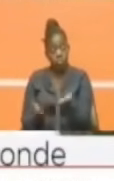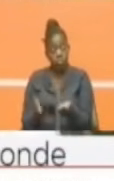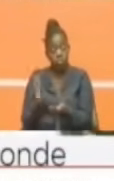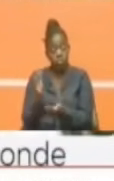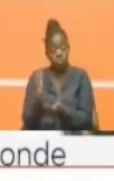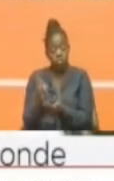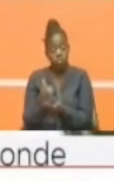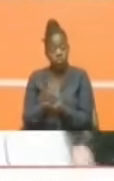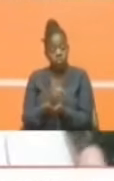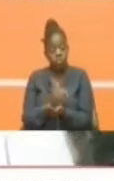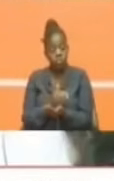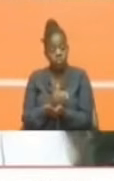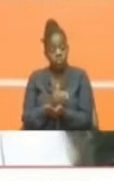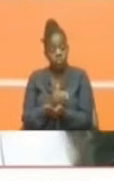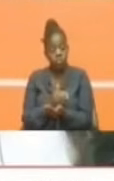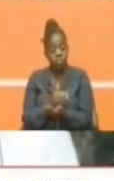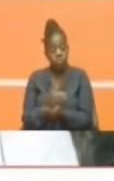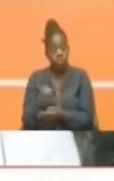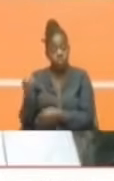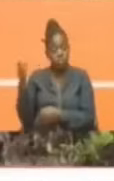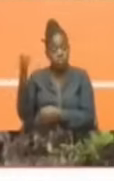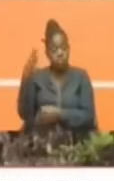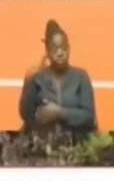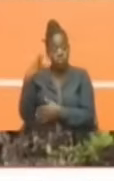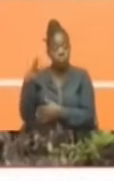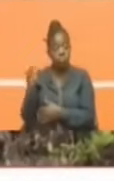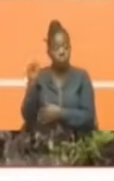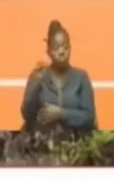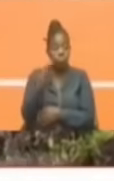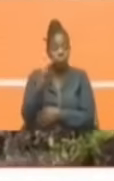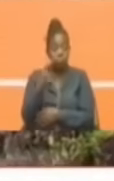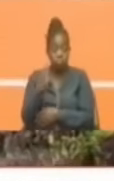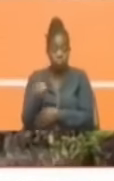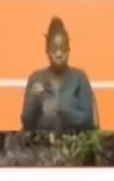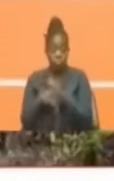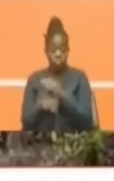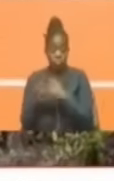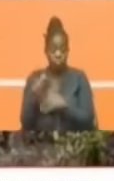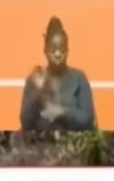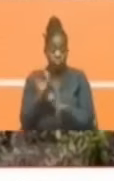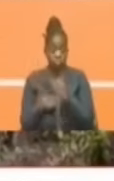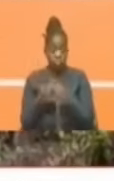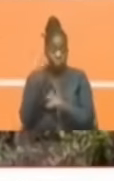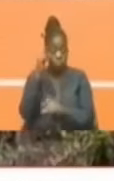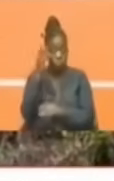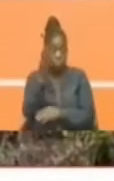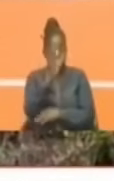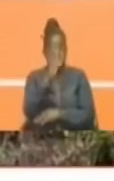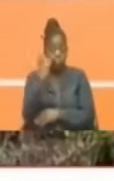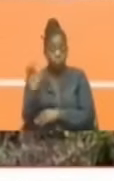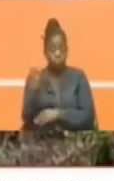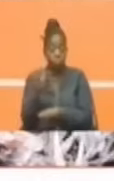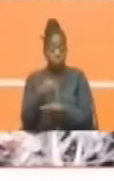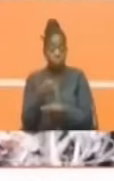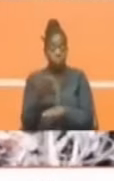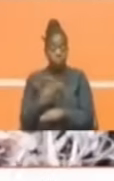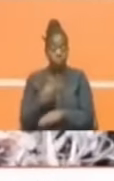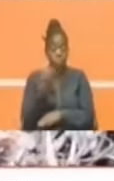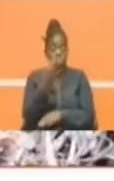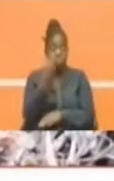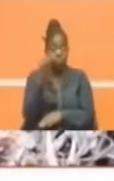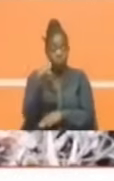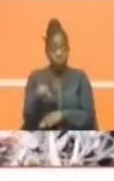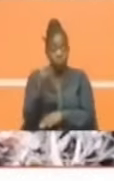zino zi power saving stoves. Okusinziira ku bibala okuva mu ofiisi etwala ebibira Kalangala balina ebibira 37